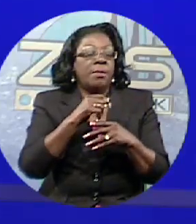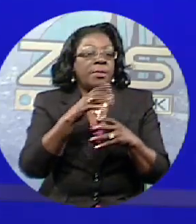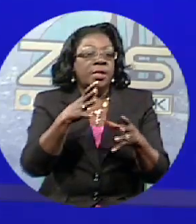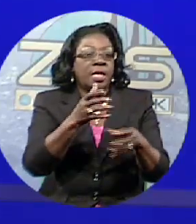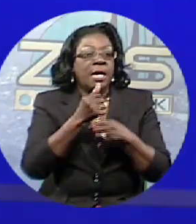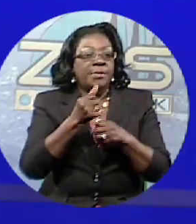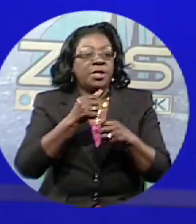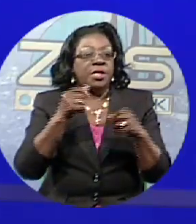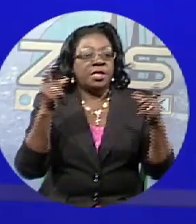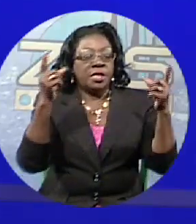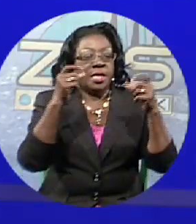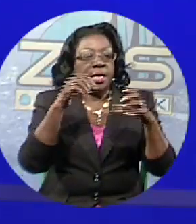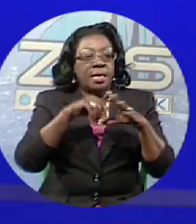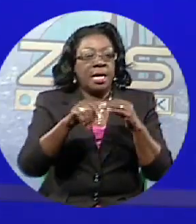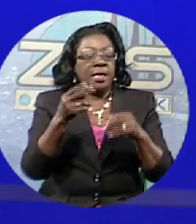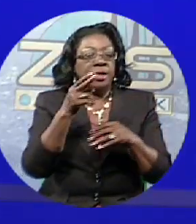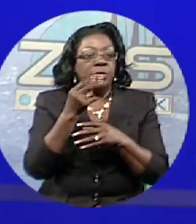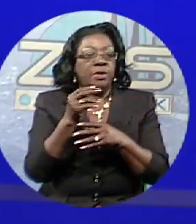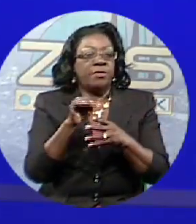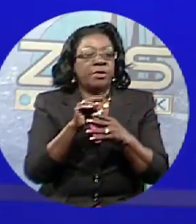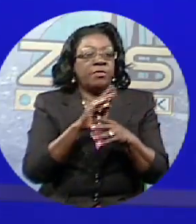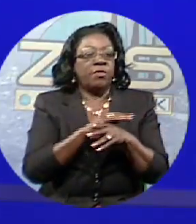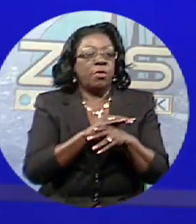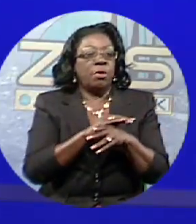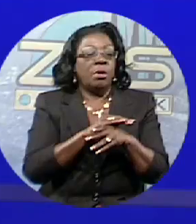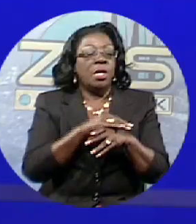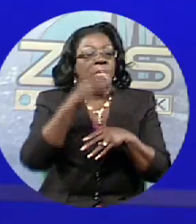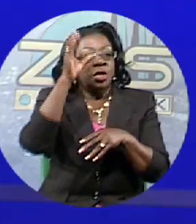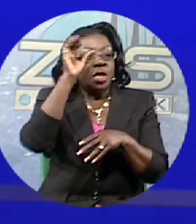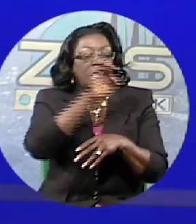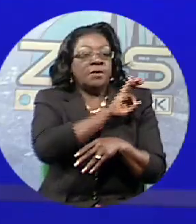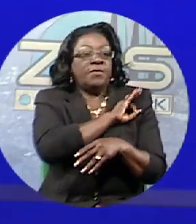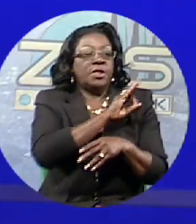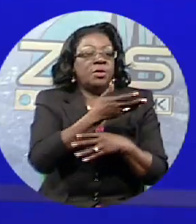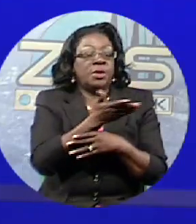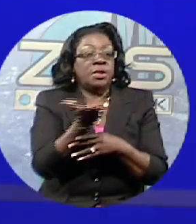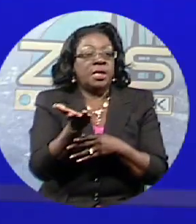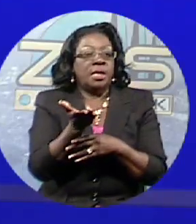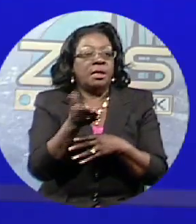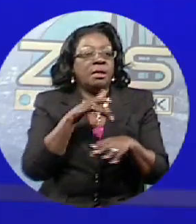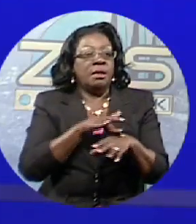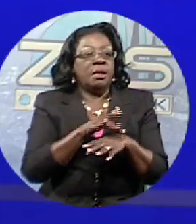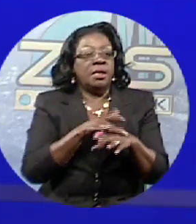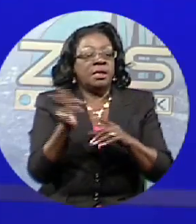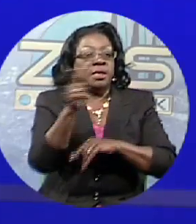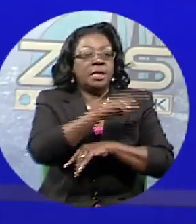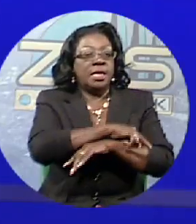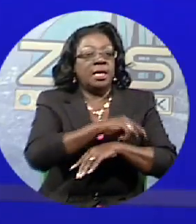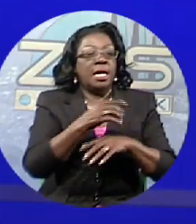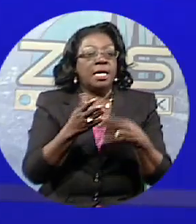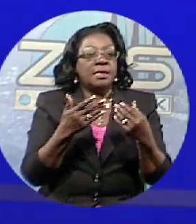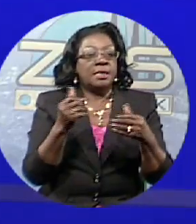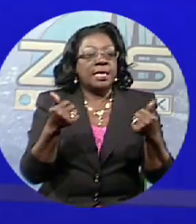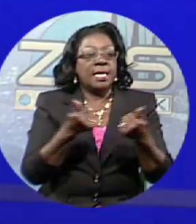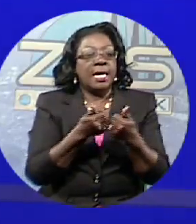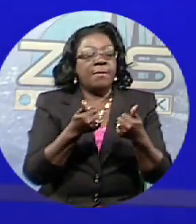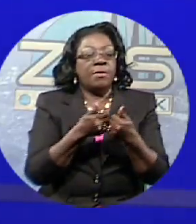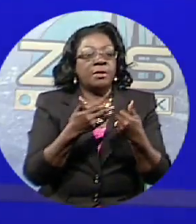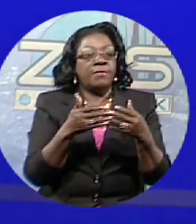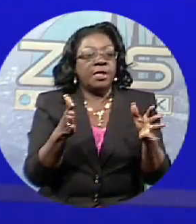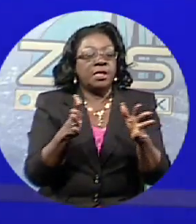the title at 14 under par. Now, our Charles Fisher paid a visit to the course earlier today as the cleanup was already